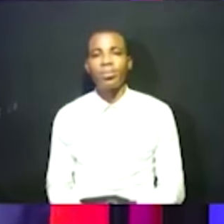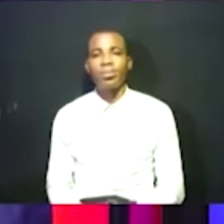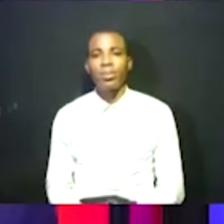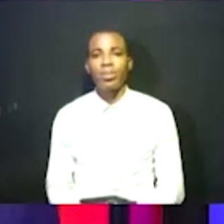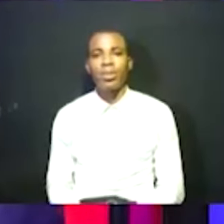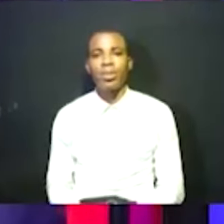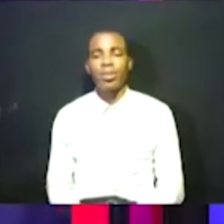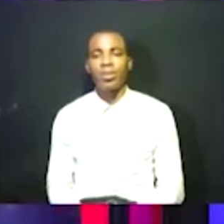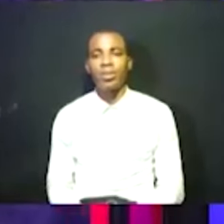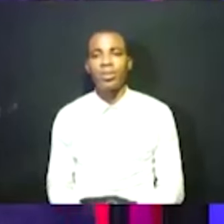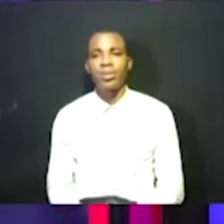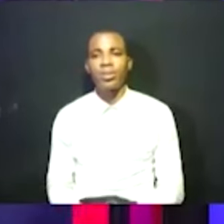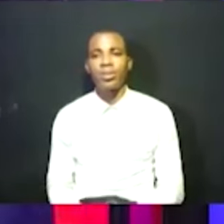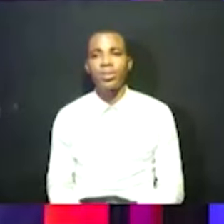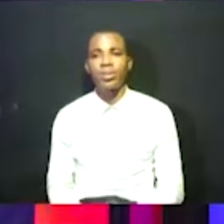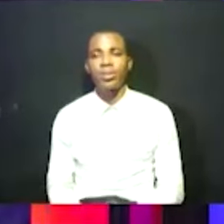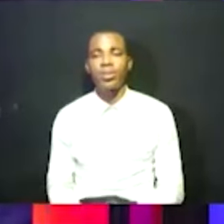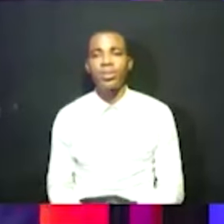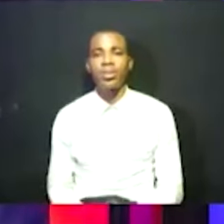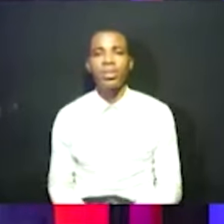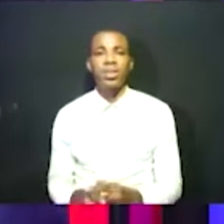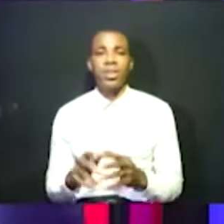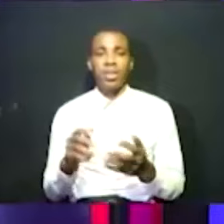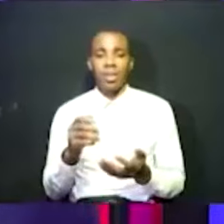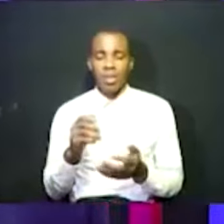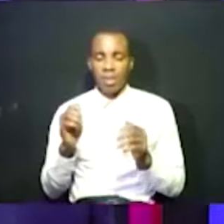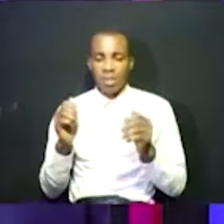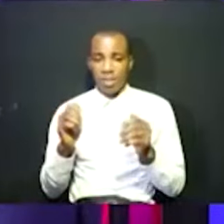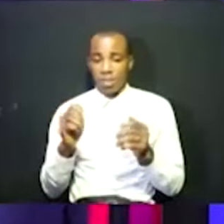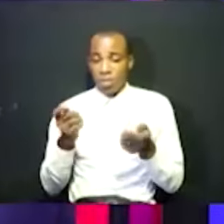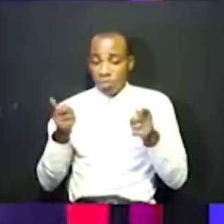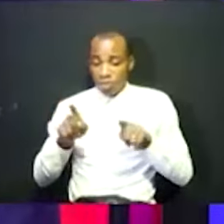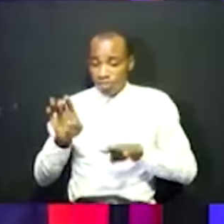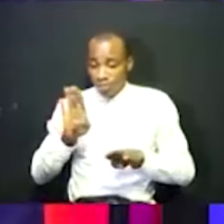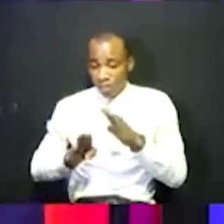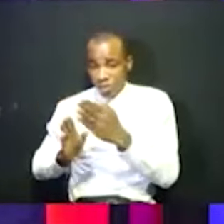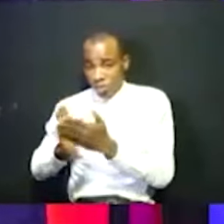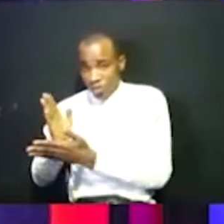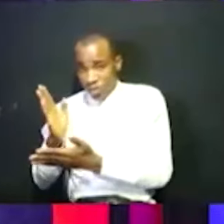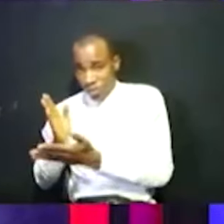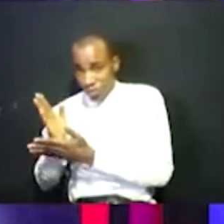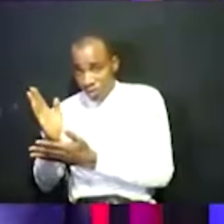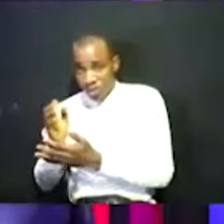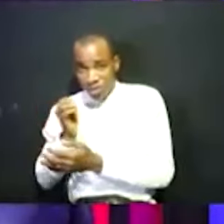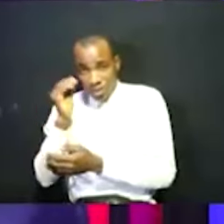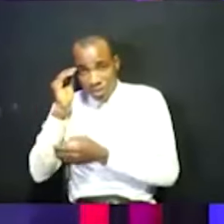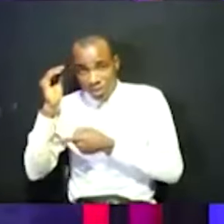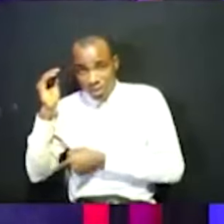And make the possessing the nation's agenda